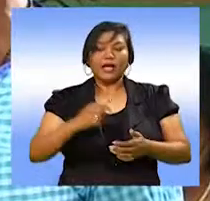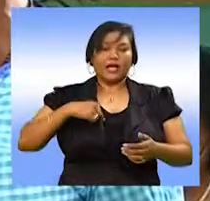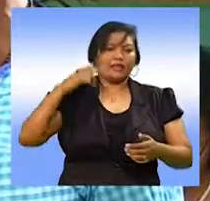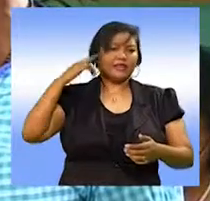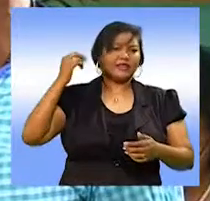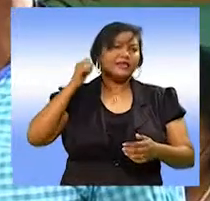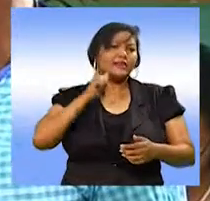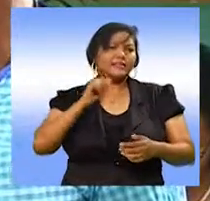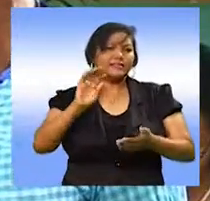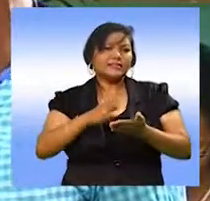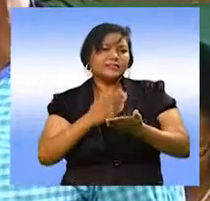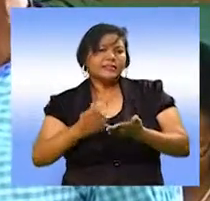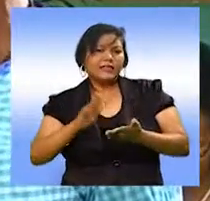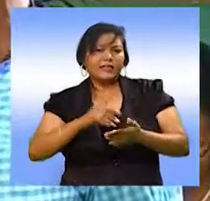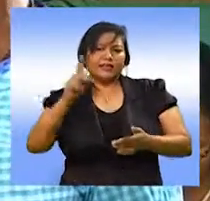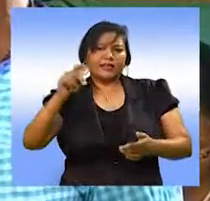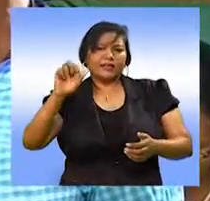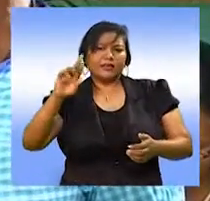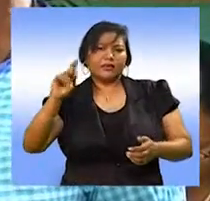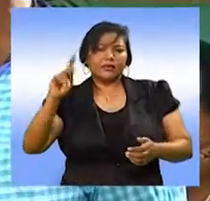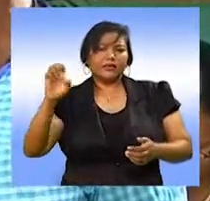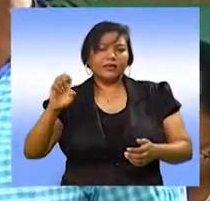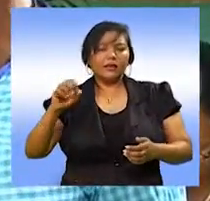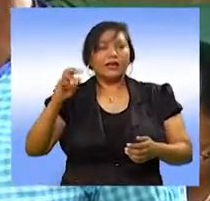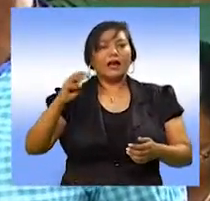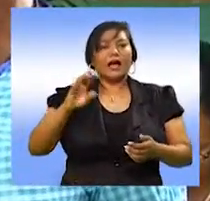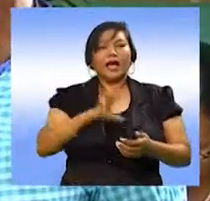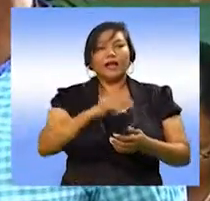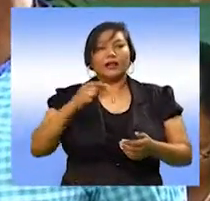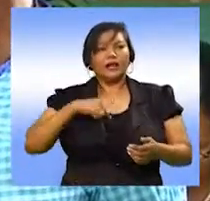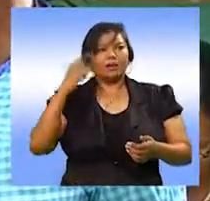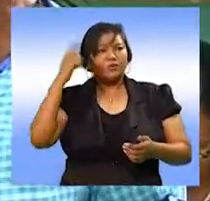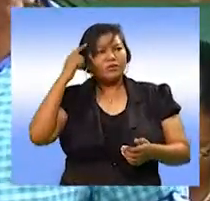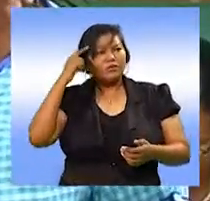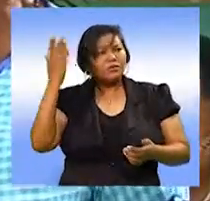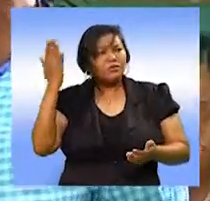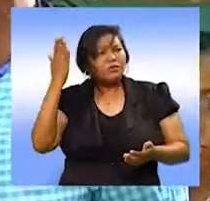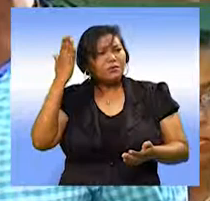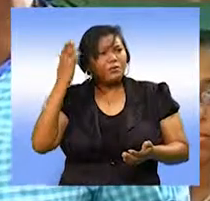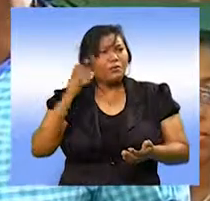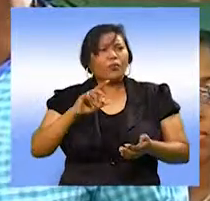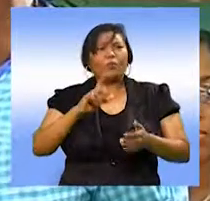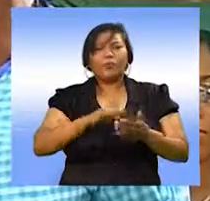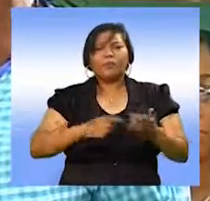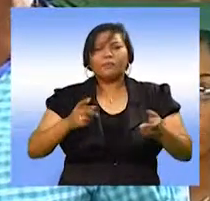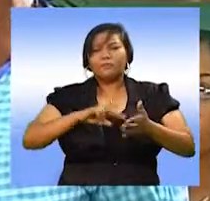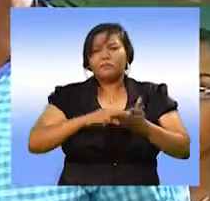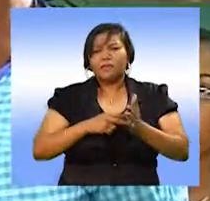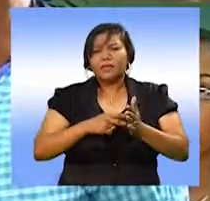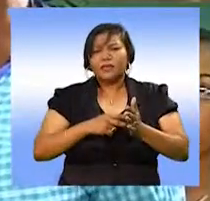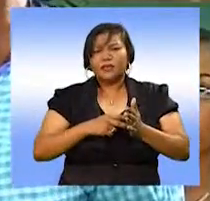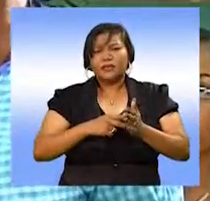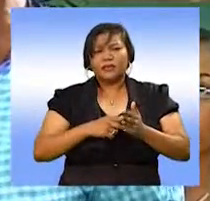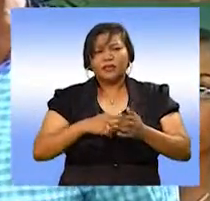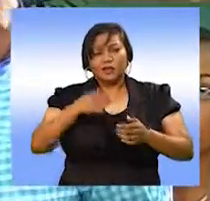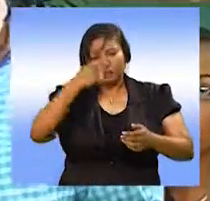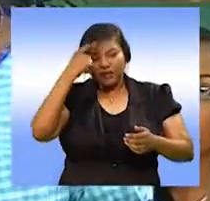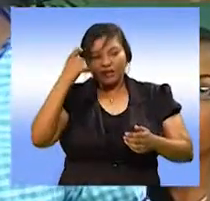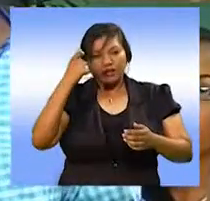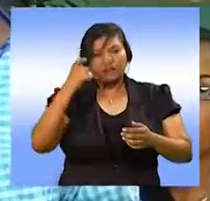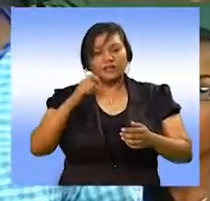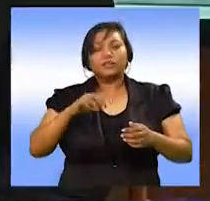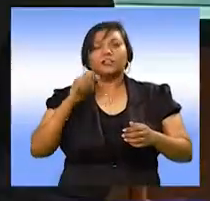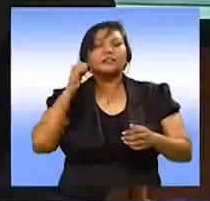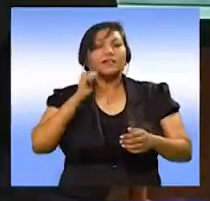Machel Montano, in a club, and I'm wondering, what's the implication, the ramifications of